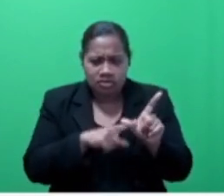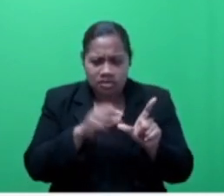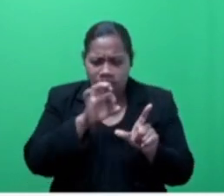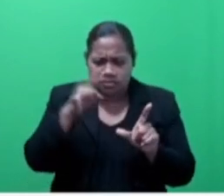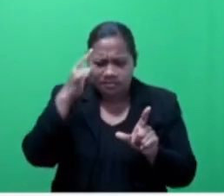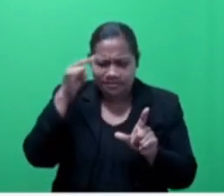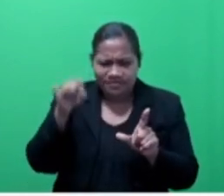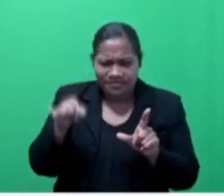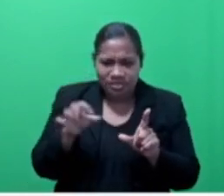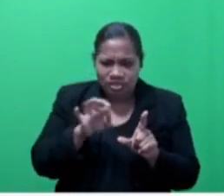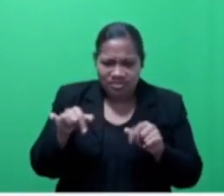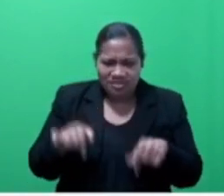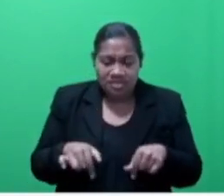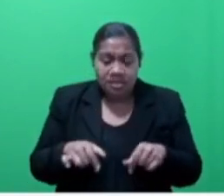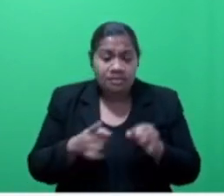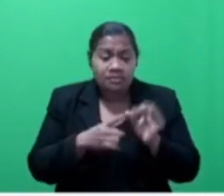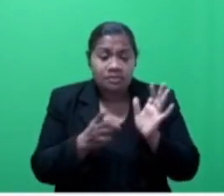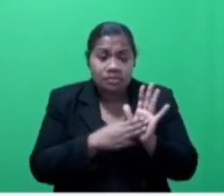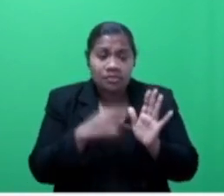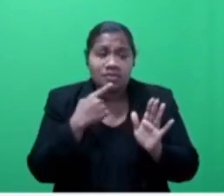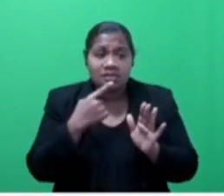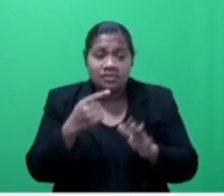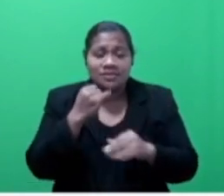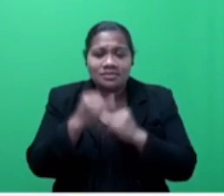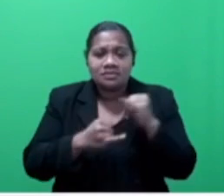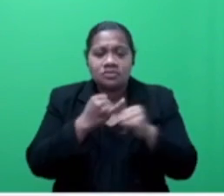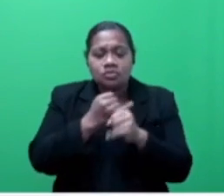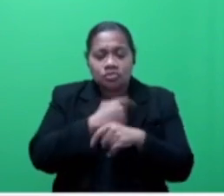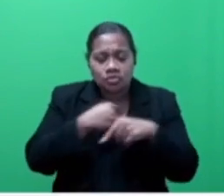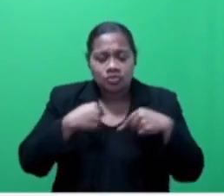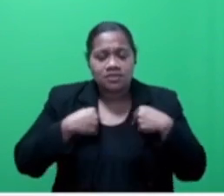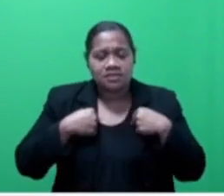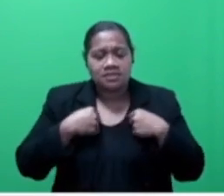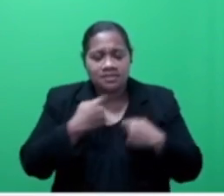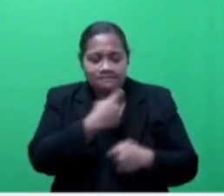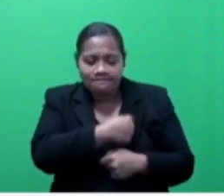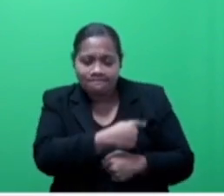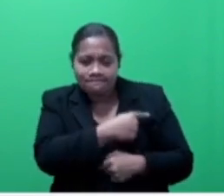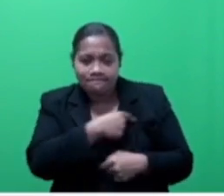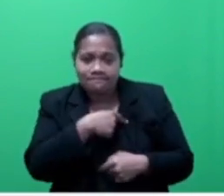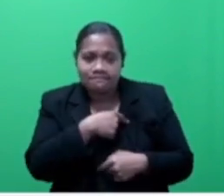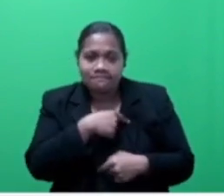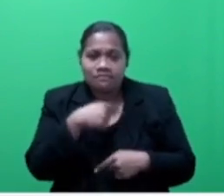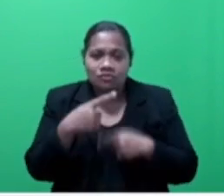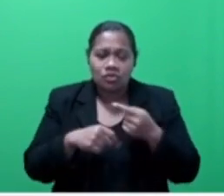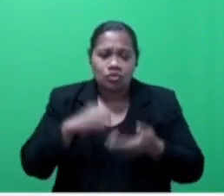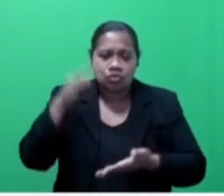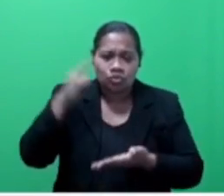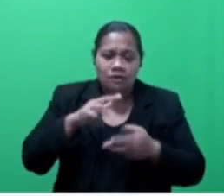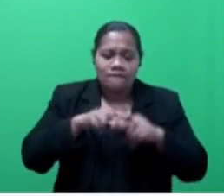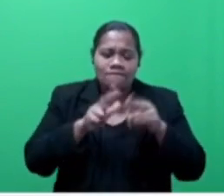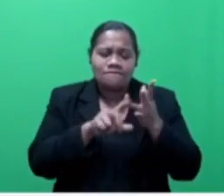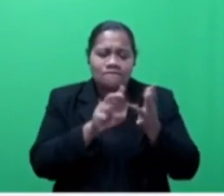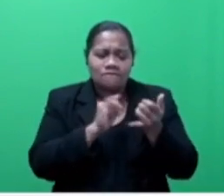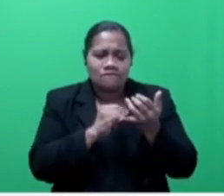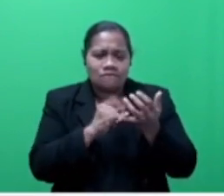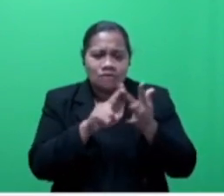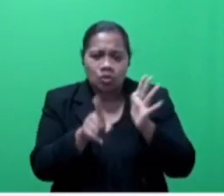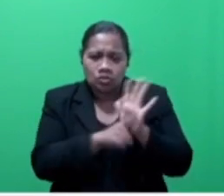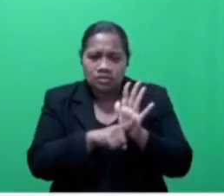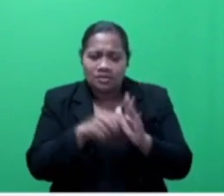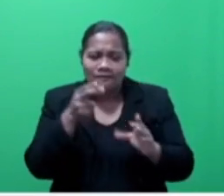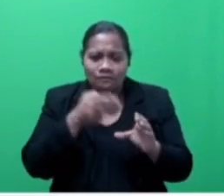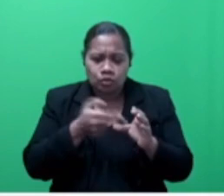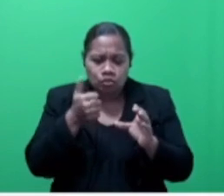Minister has been saying internationally, we've internationally made commitments about reducing our fossil fuel usage, in